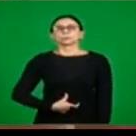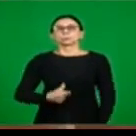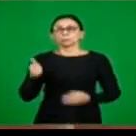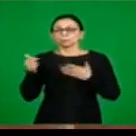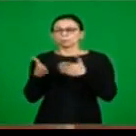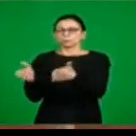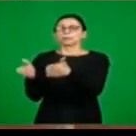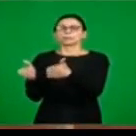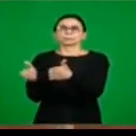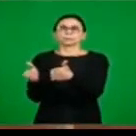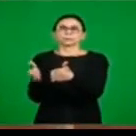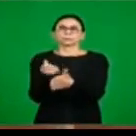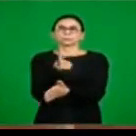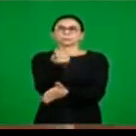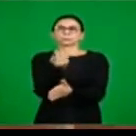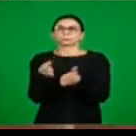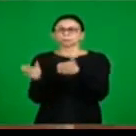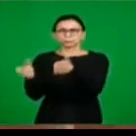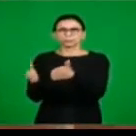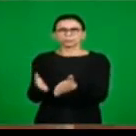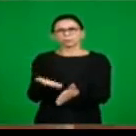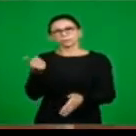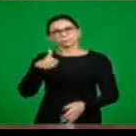Jesus is the way. He is the way.